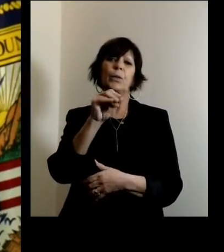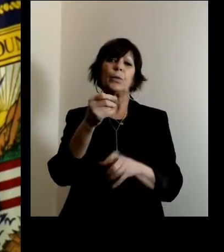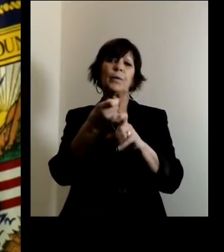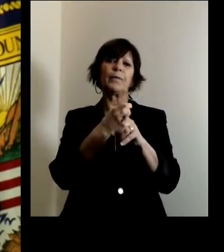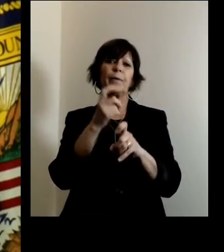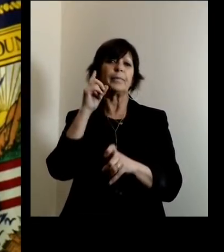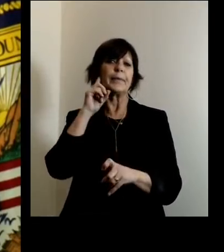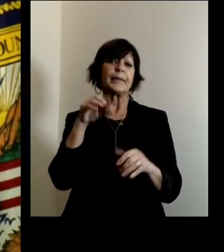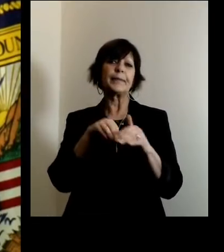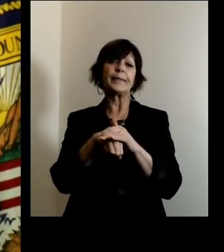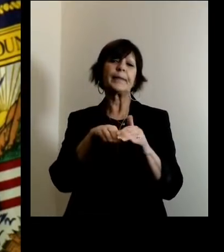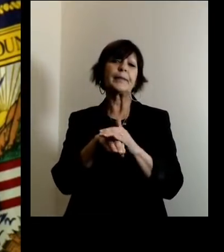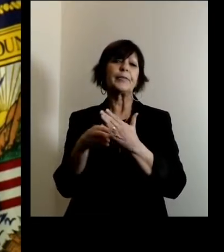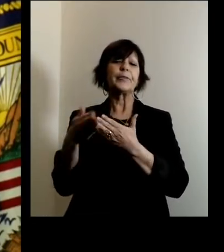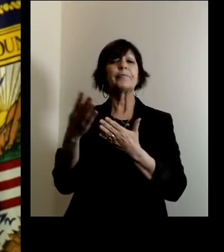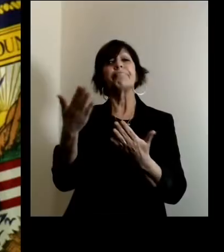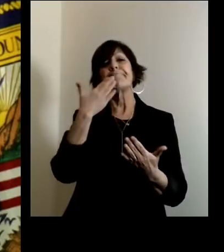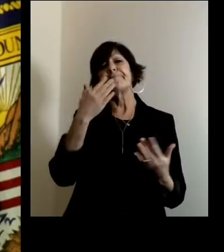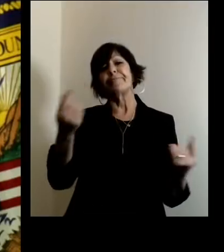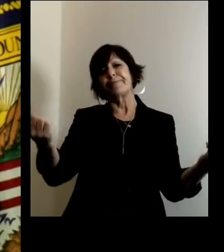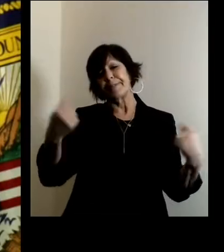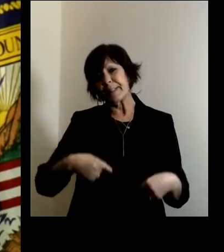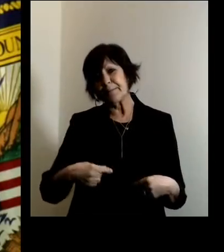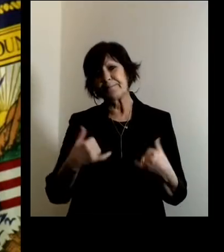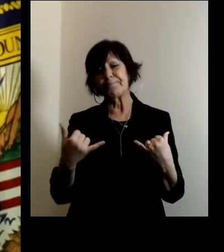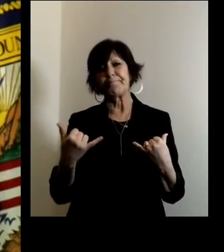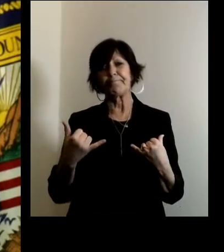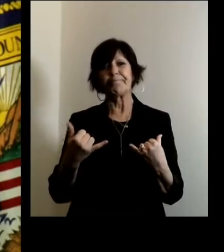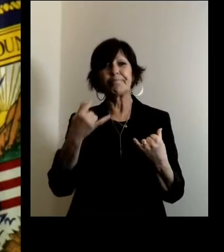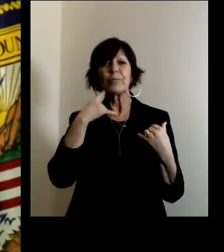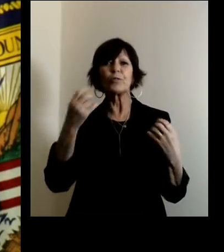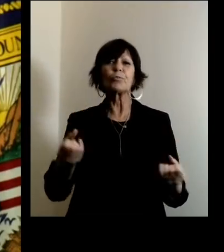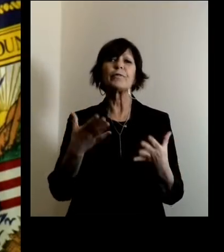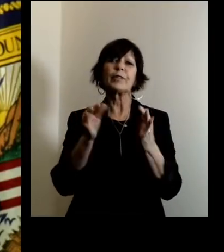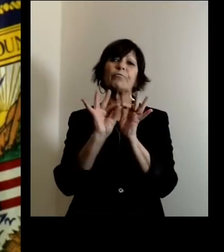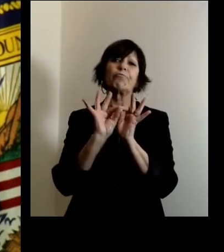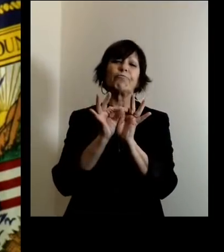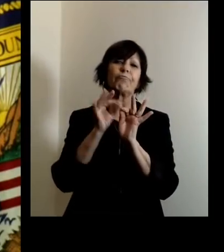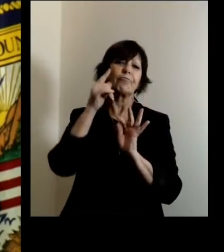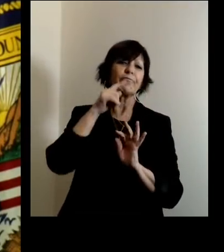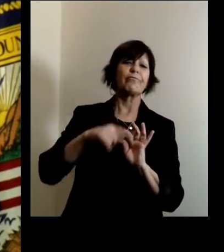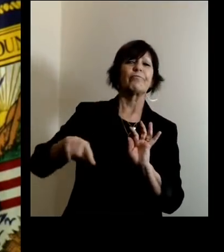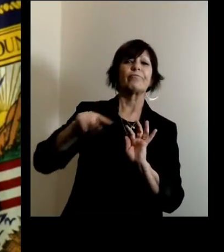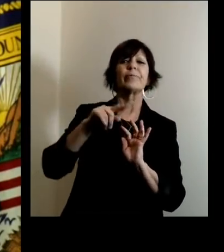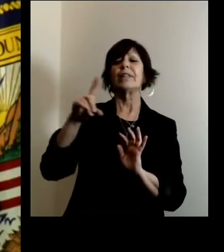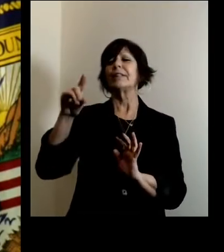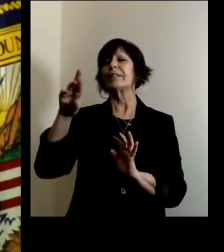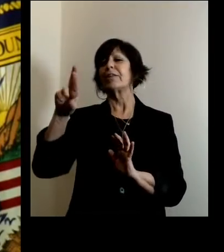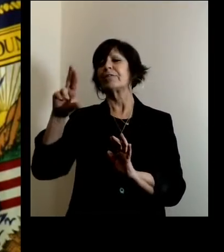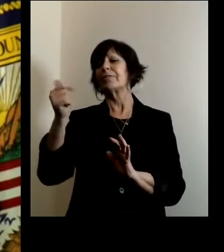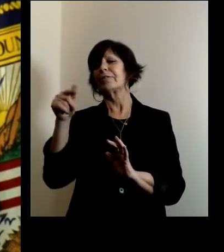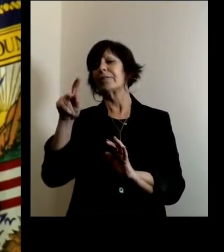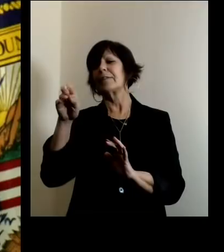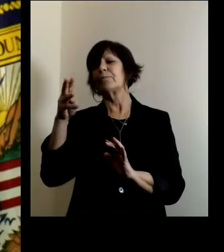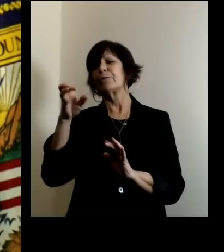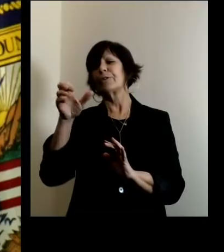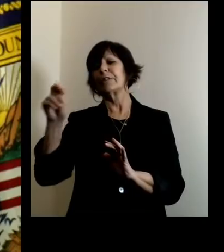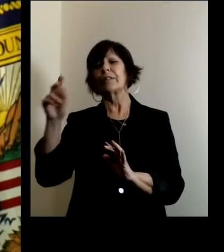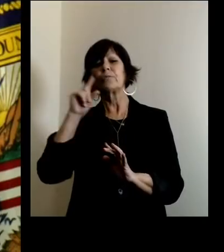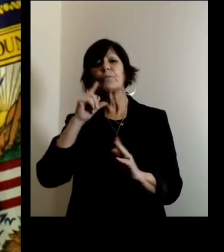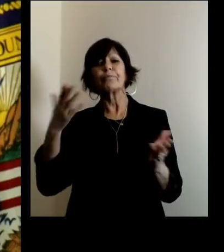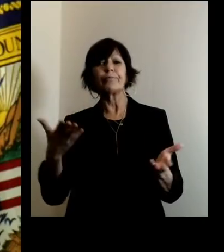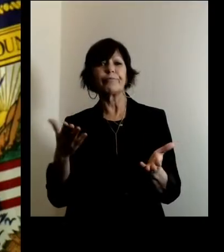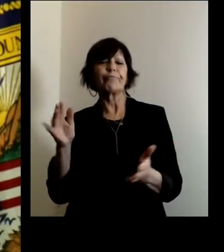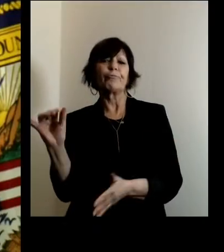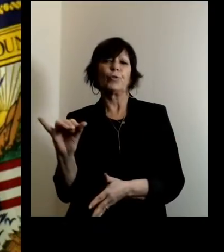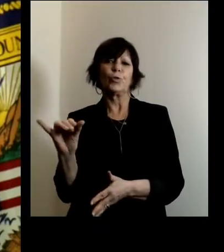I thank Karen for being here from Deaf Access Services, who provide the American Sign Language, and of course Dr. Gail Burstein will be with us soon